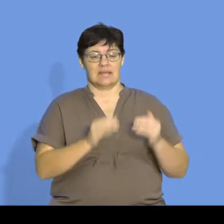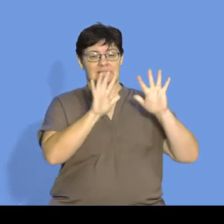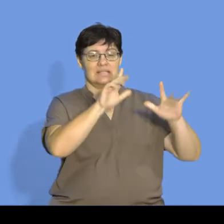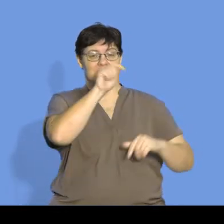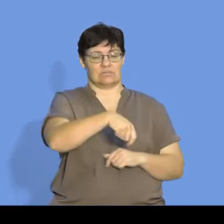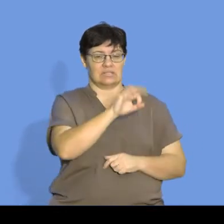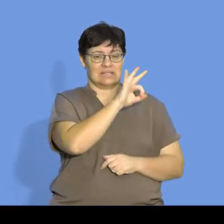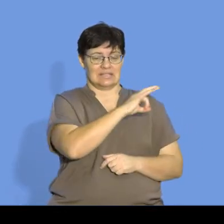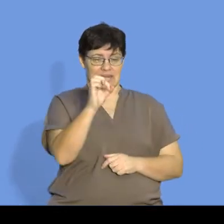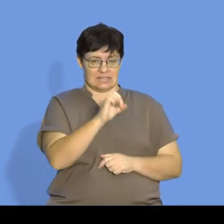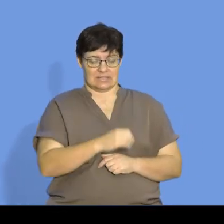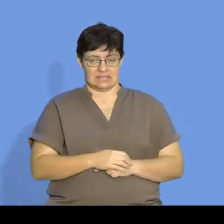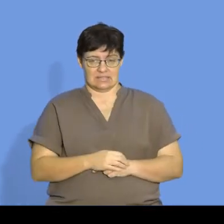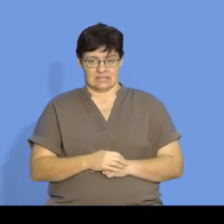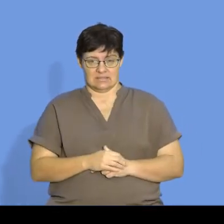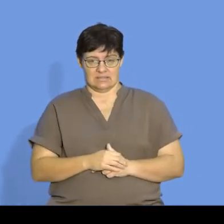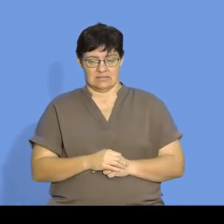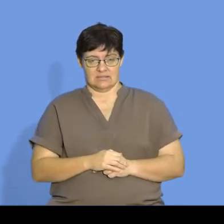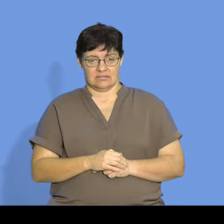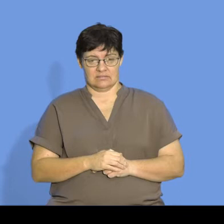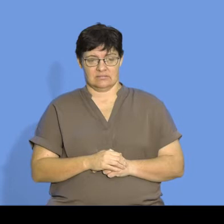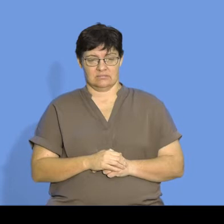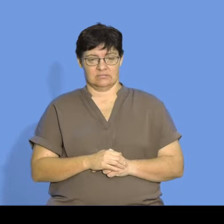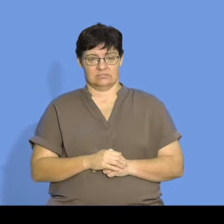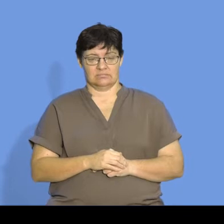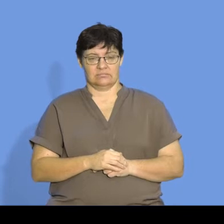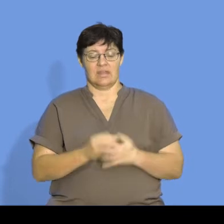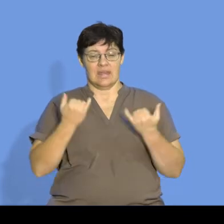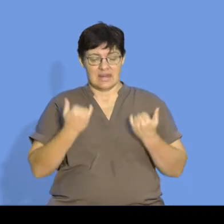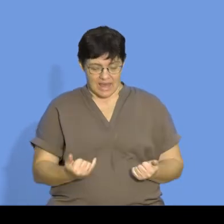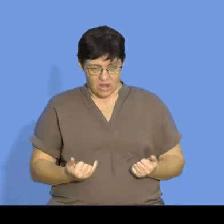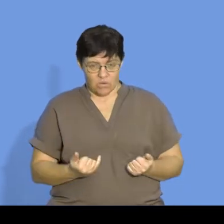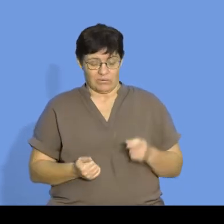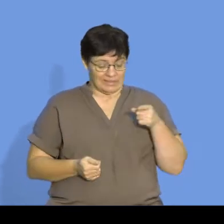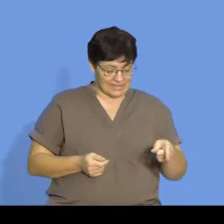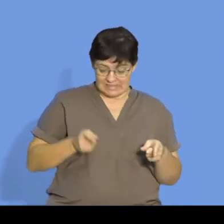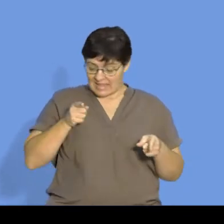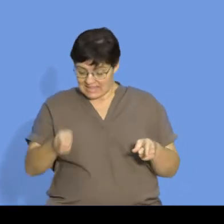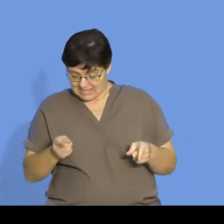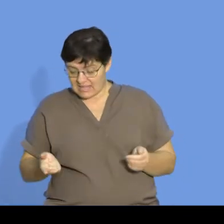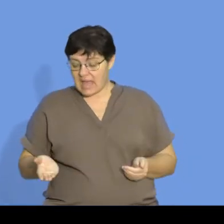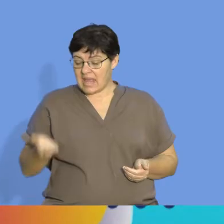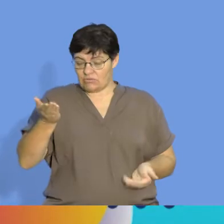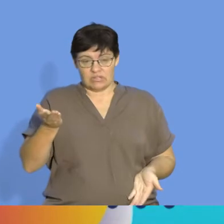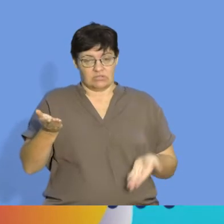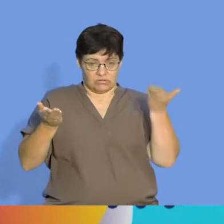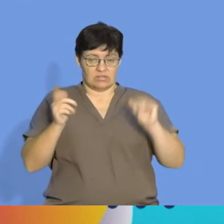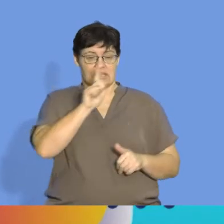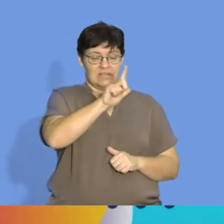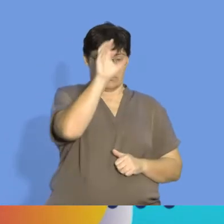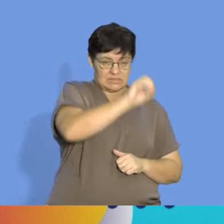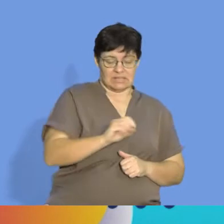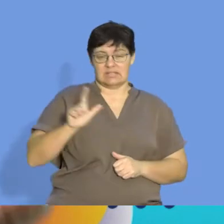600, and that will give you a figure of 10,300, right? Now increase that